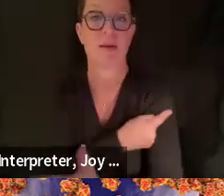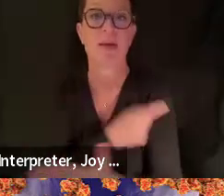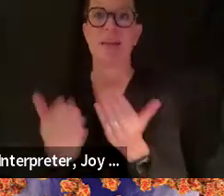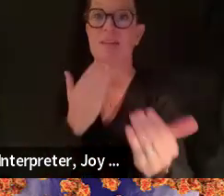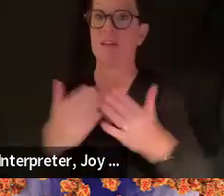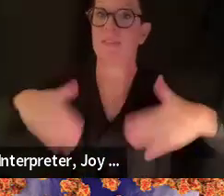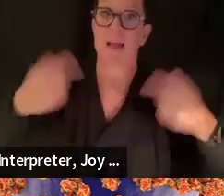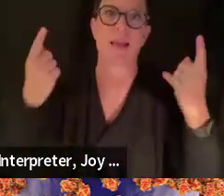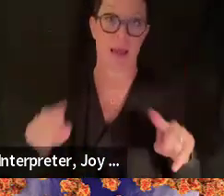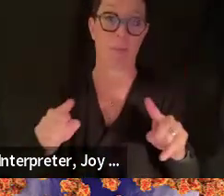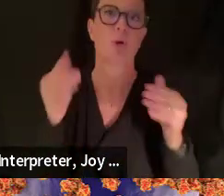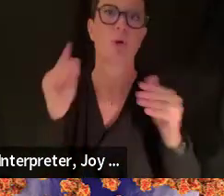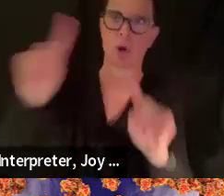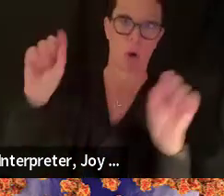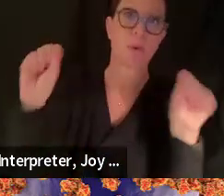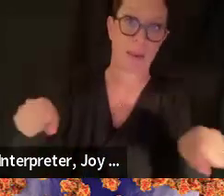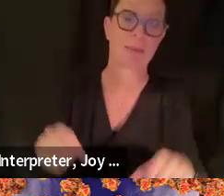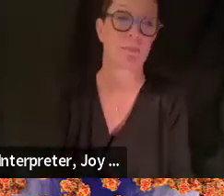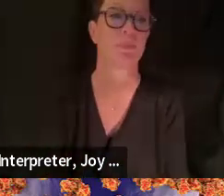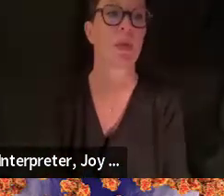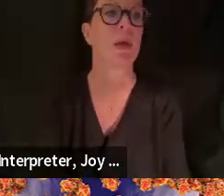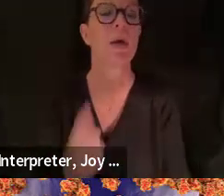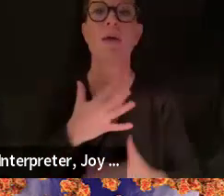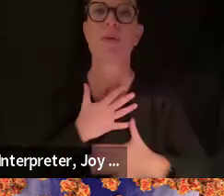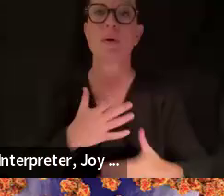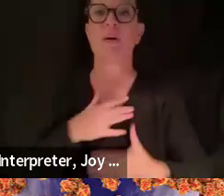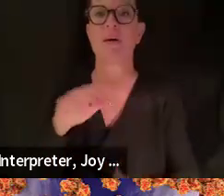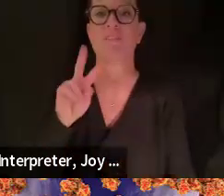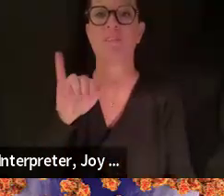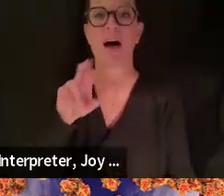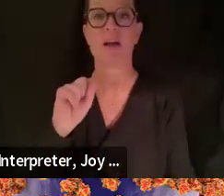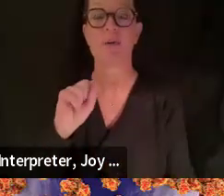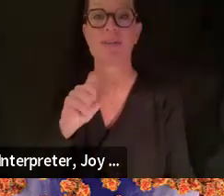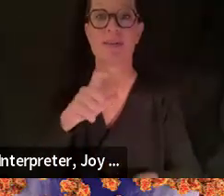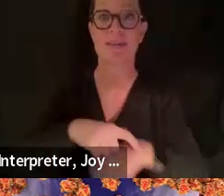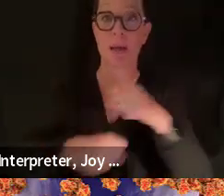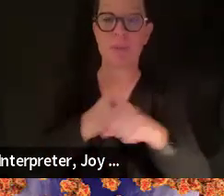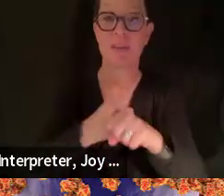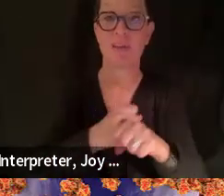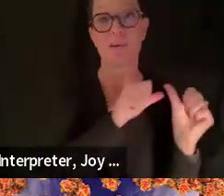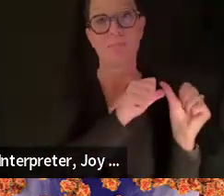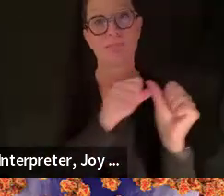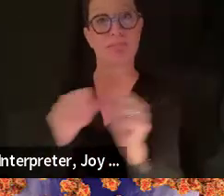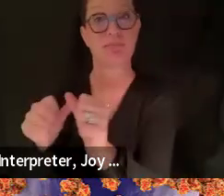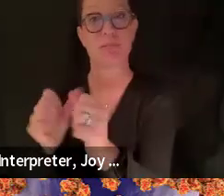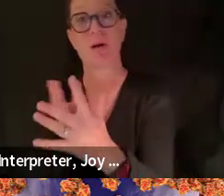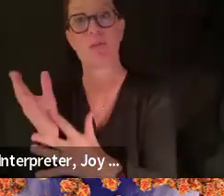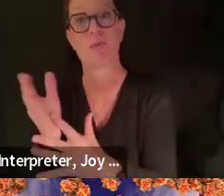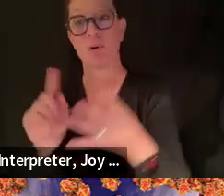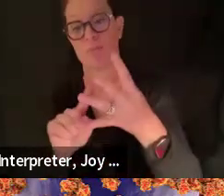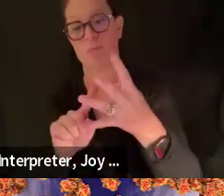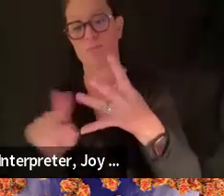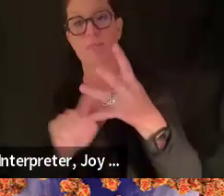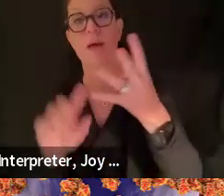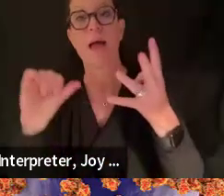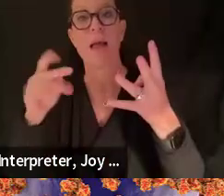you have not done so yet, since the respiratory virus season can last all the way through late